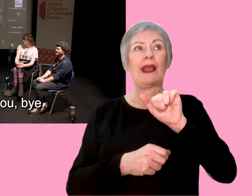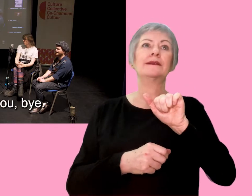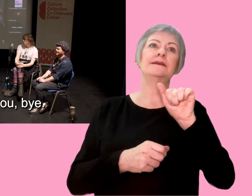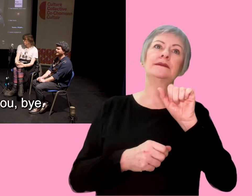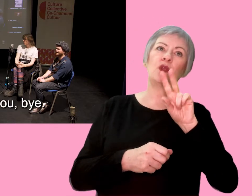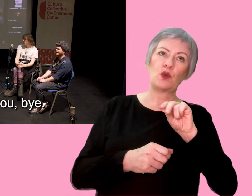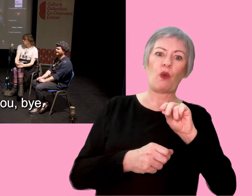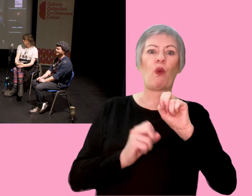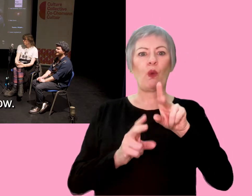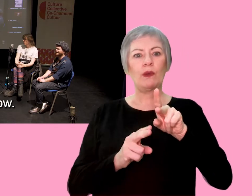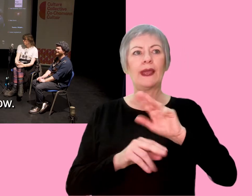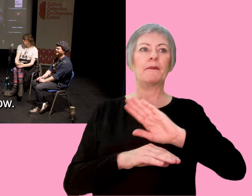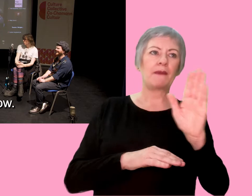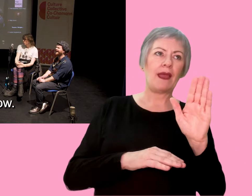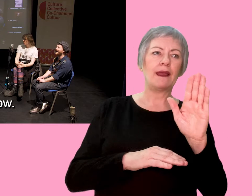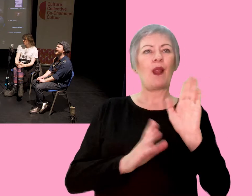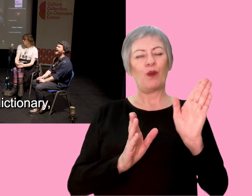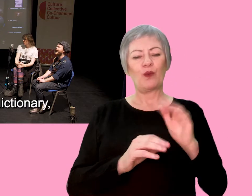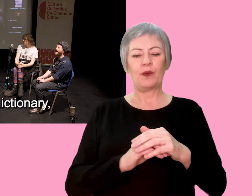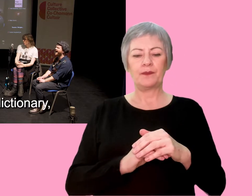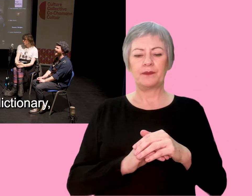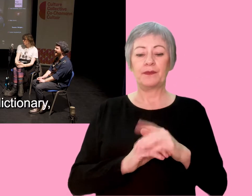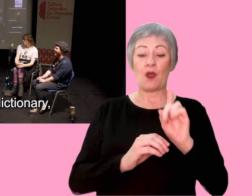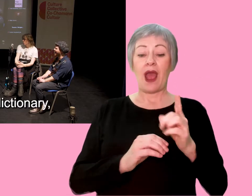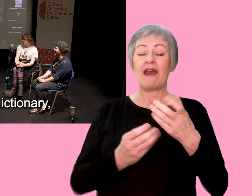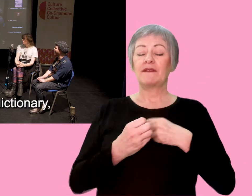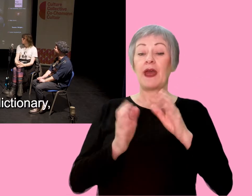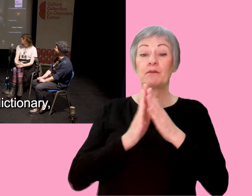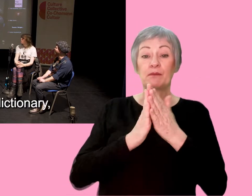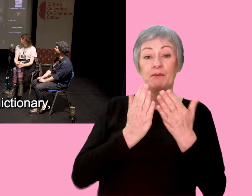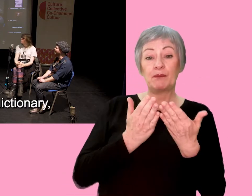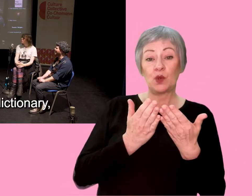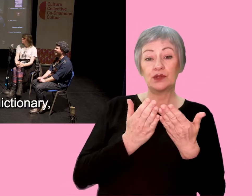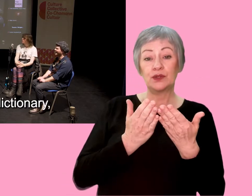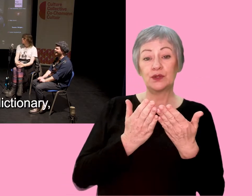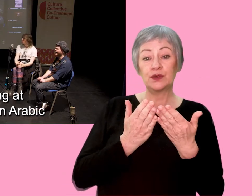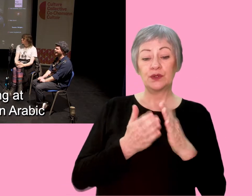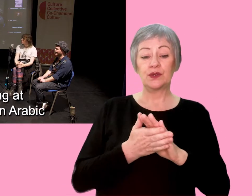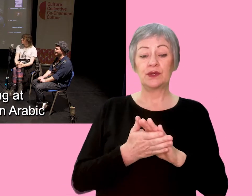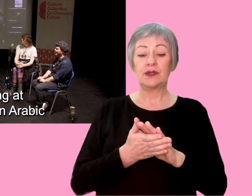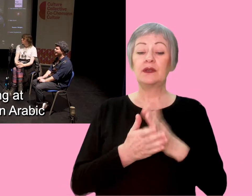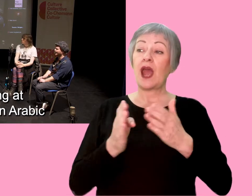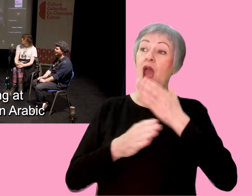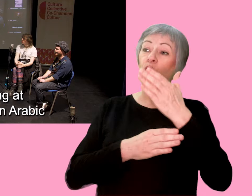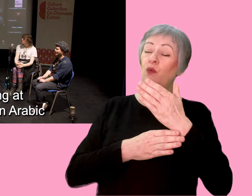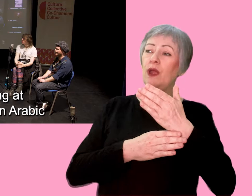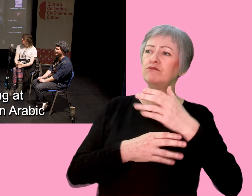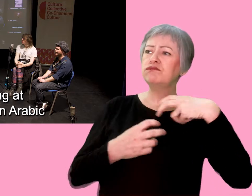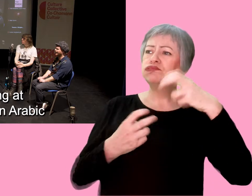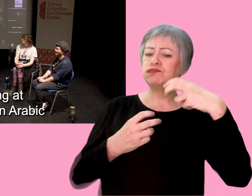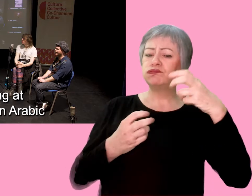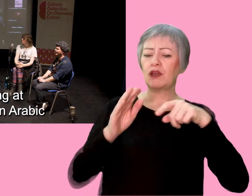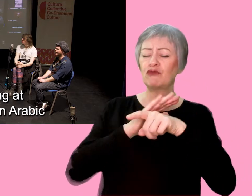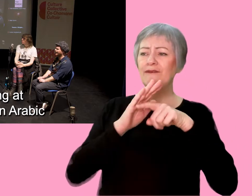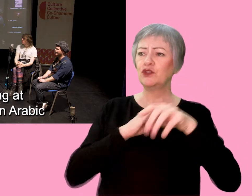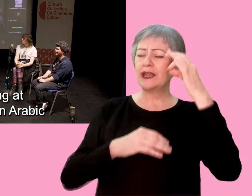okay, thank you, bye. That's what I know. So I have that pocket dictionary, and I went shouting at the